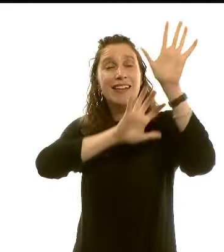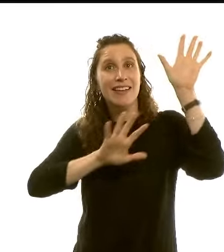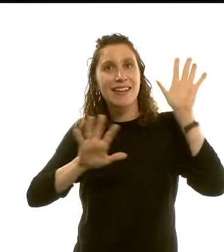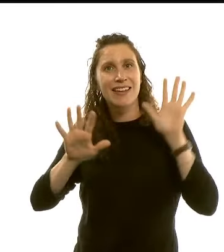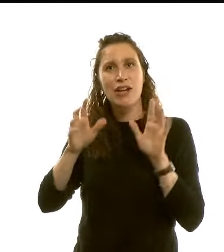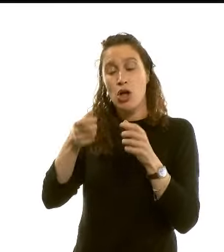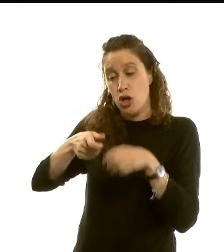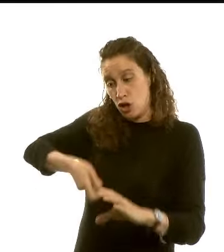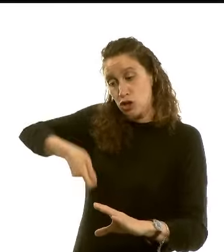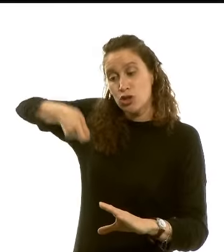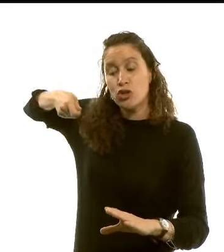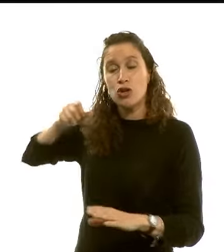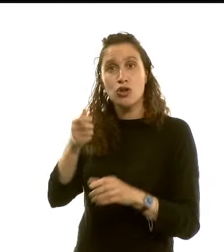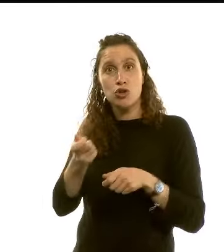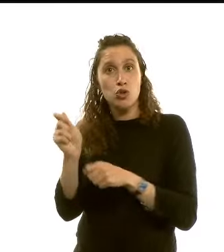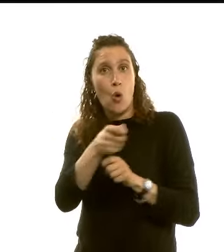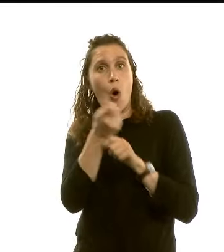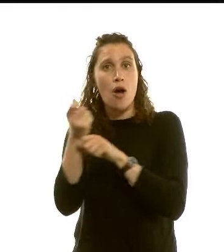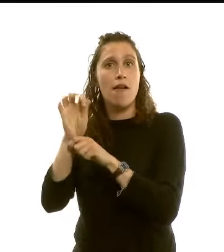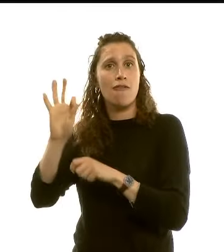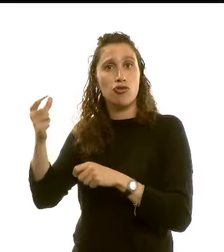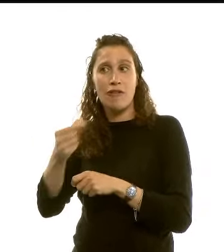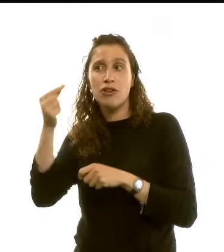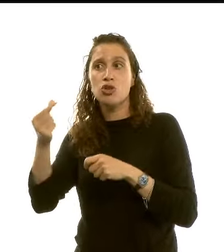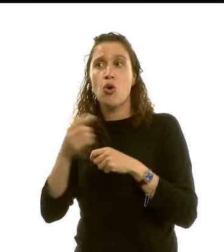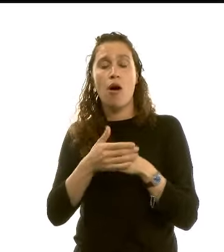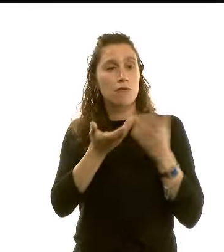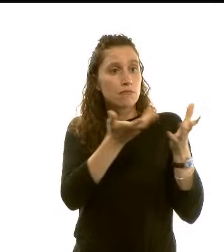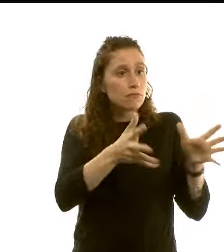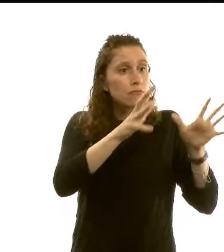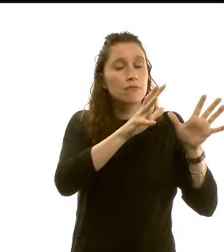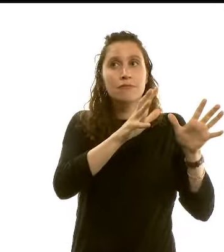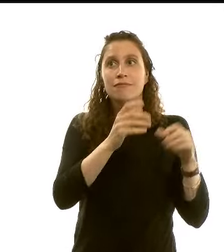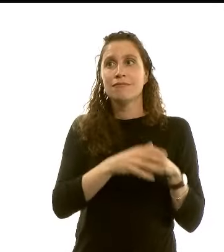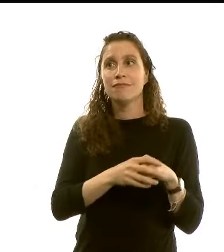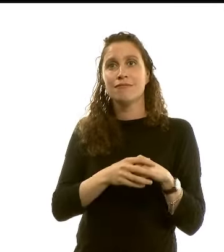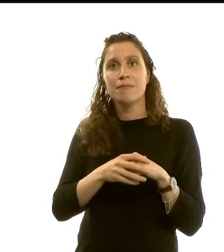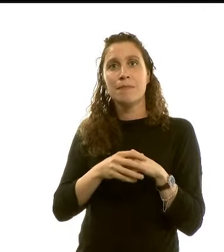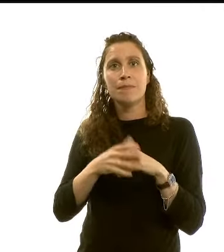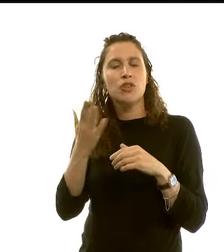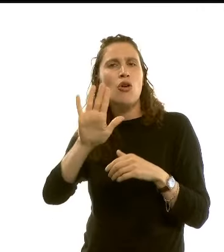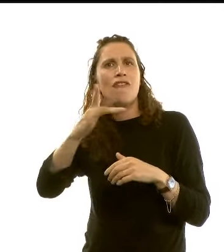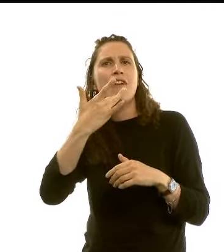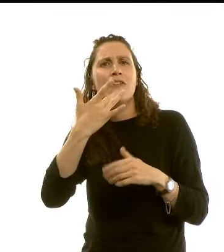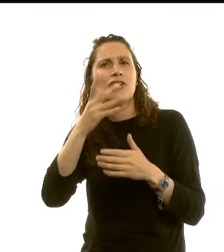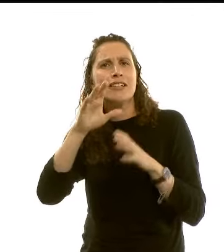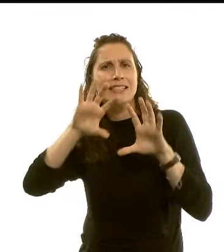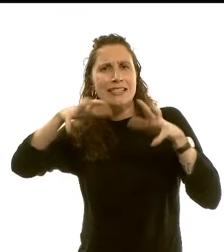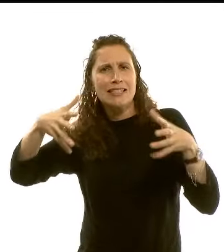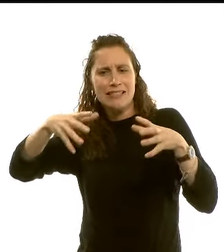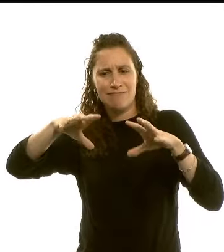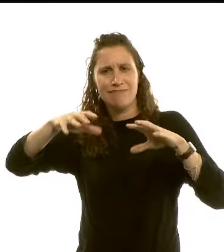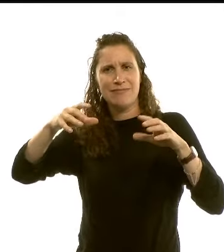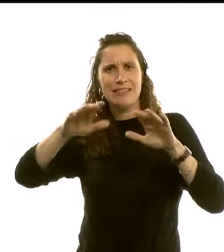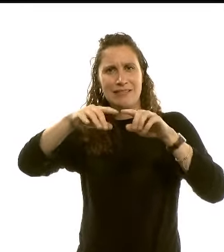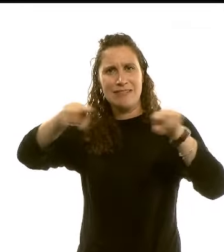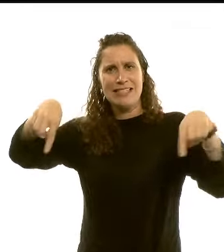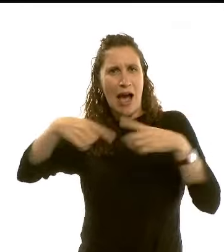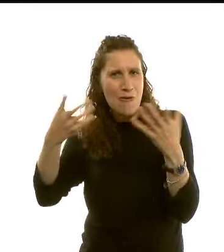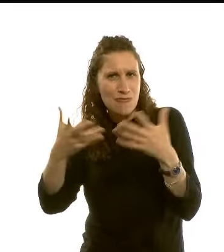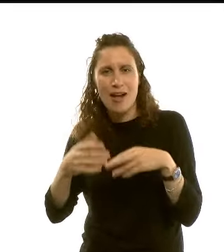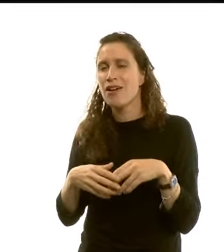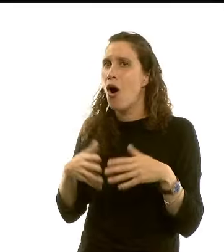Yes, the pensive right there, it's incredible. Beautiful. By the way, what is your favorite Harry Potter movie set? Actually happens to be this one, because